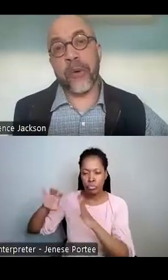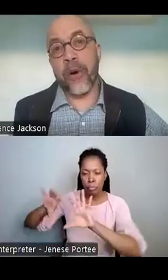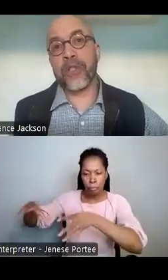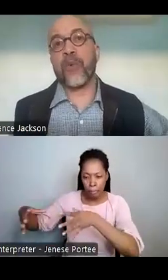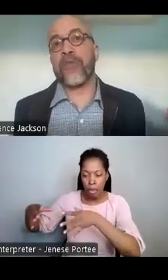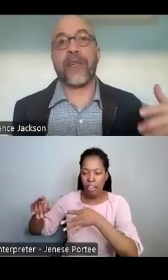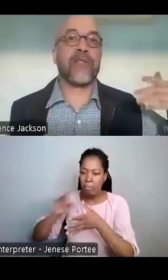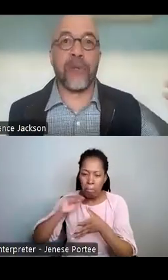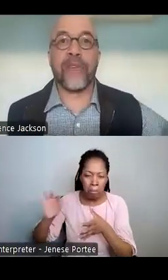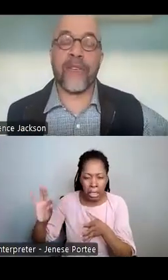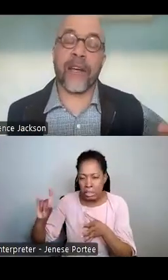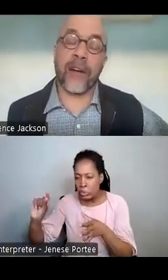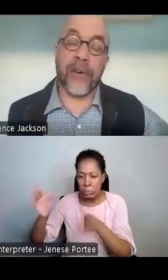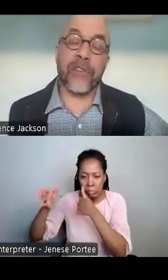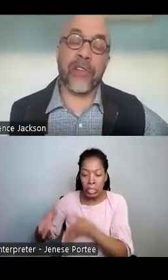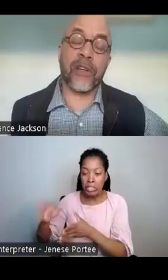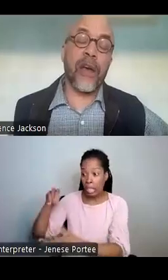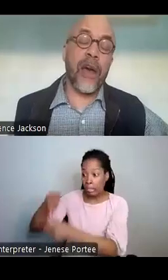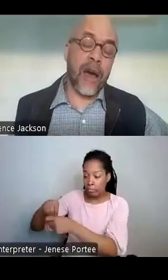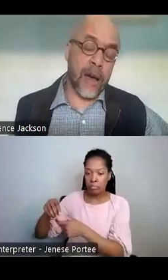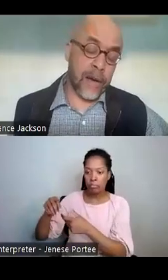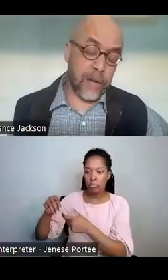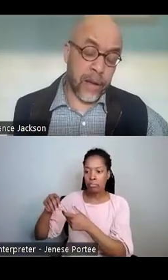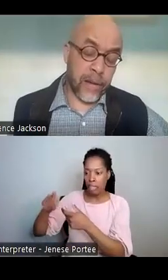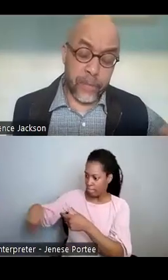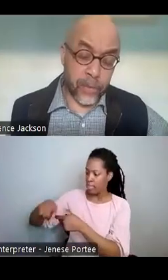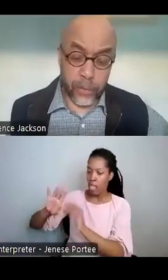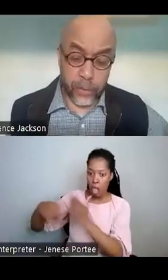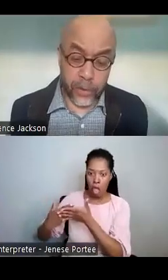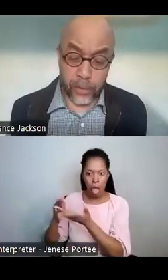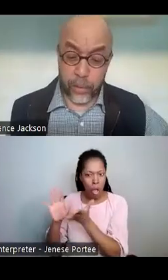20-year-old here in Baltimore, that is doing things like encouraging